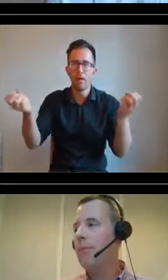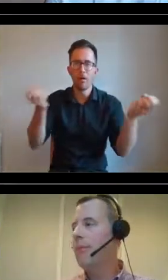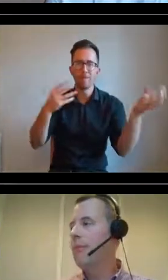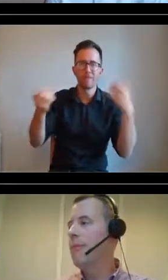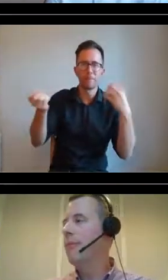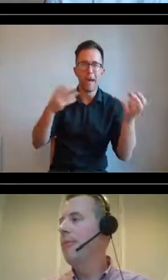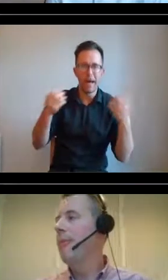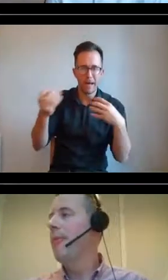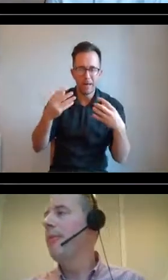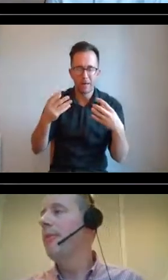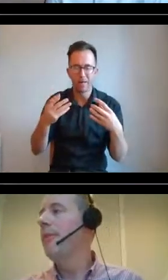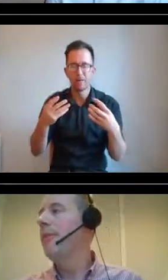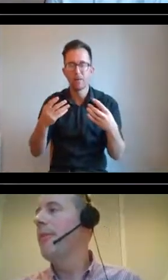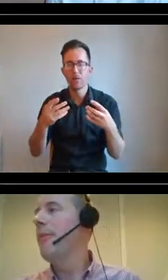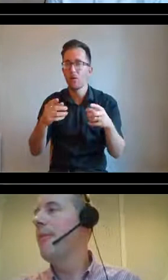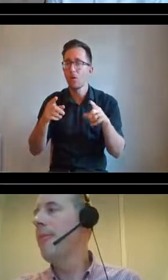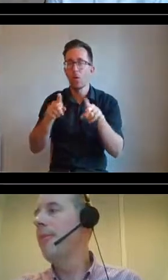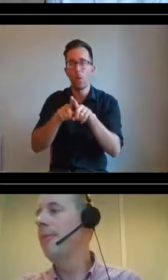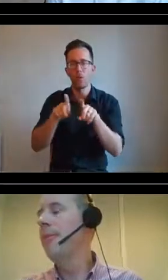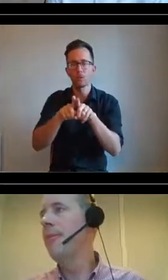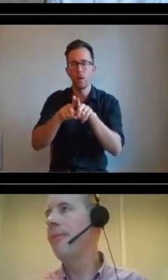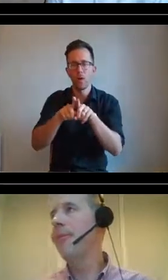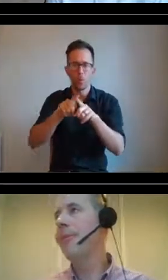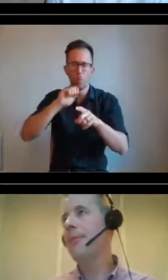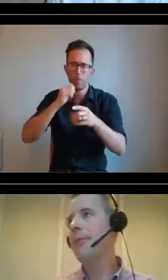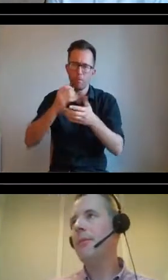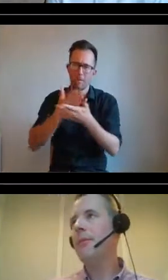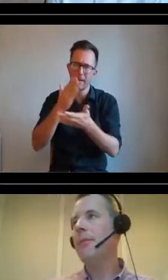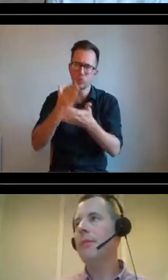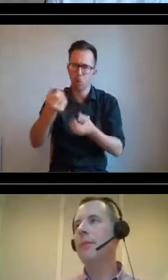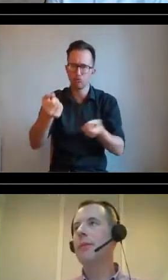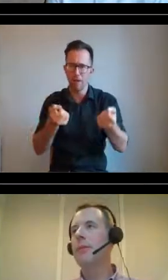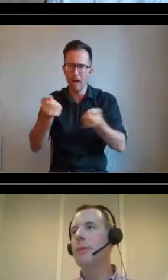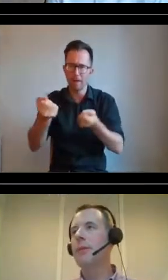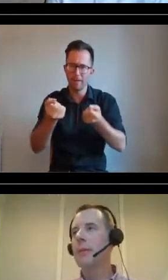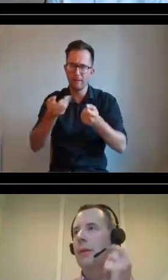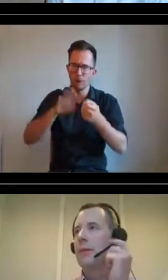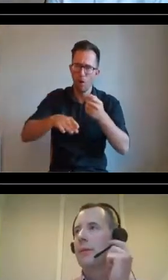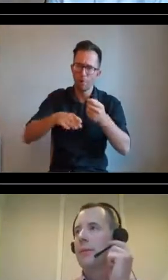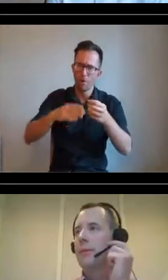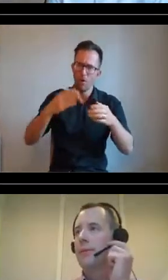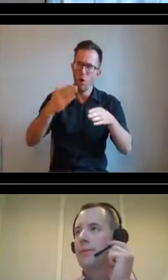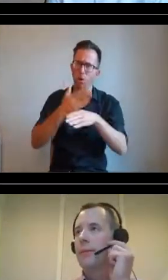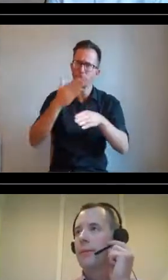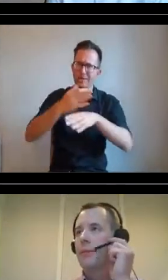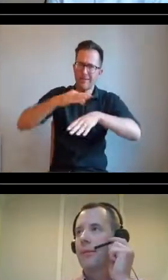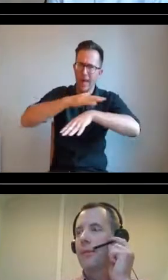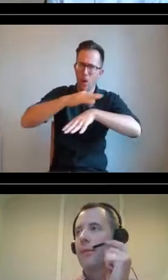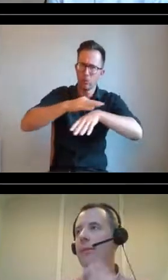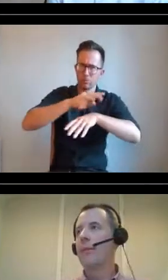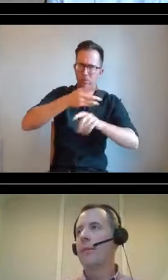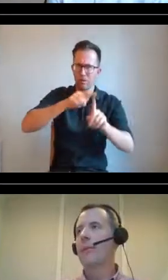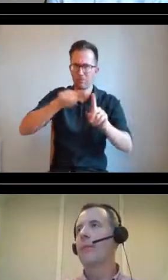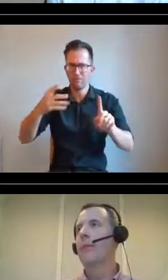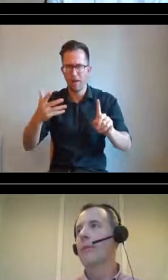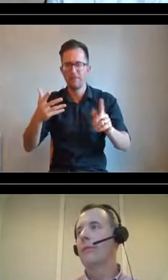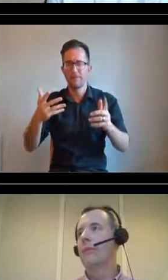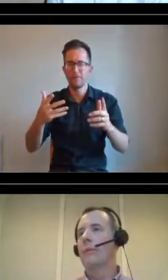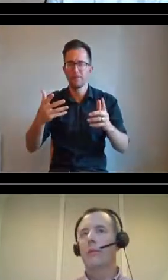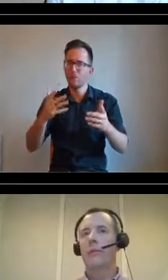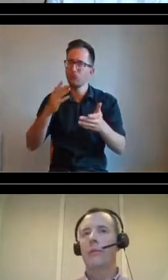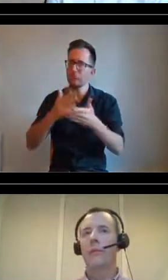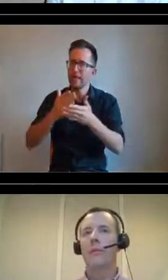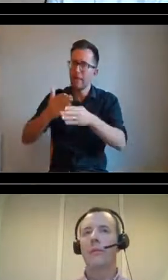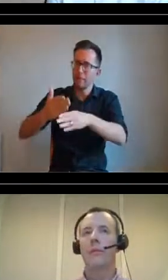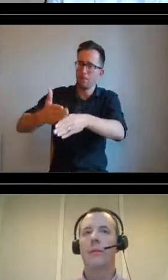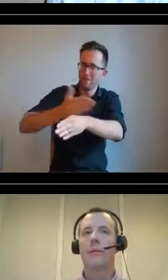and operating hours during construction. We will agree in the construction management plan before any